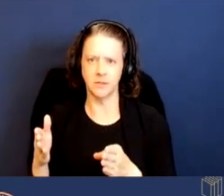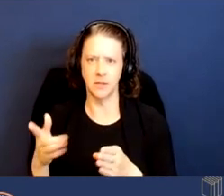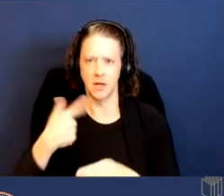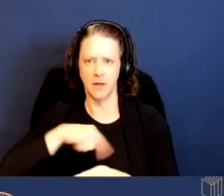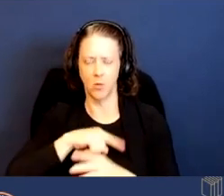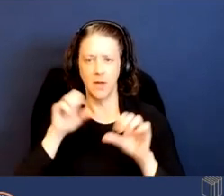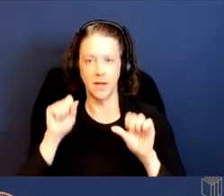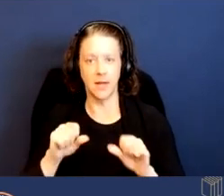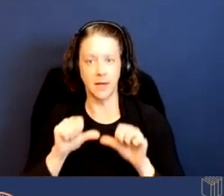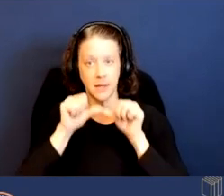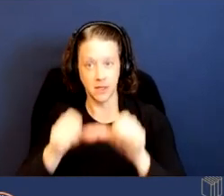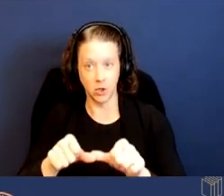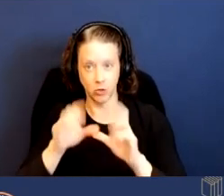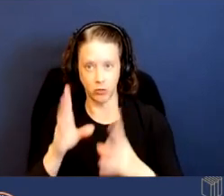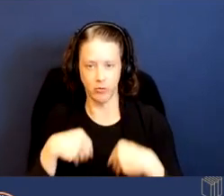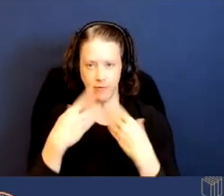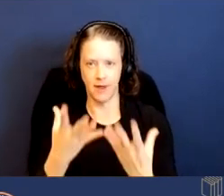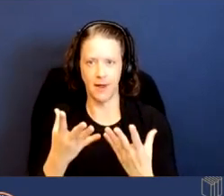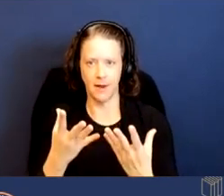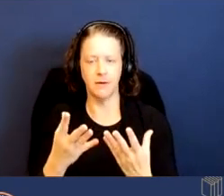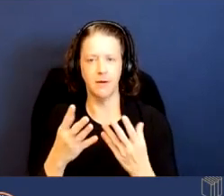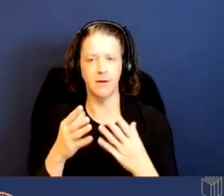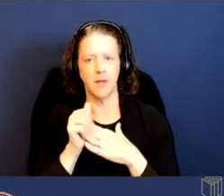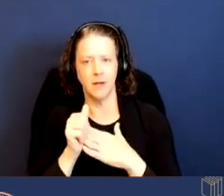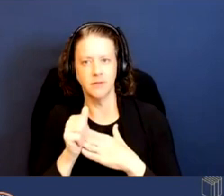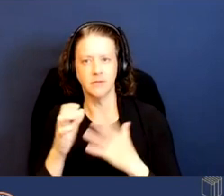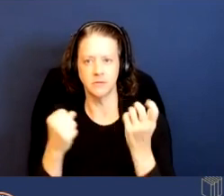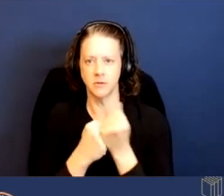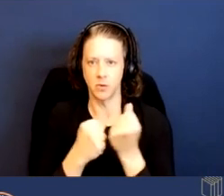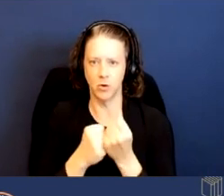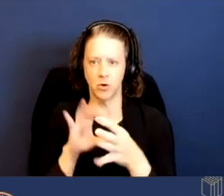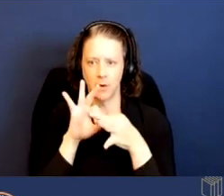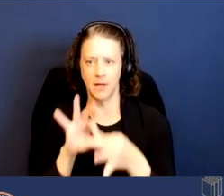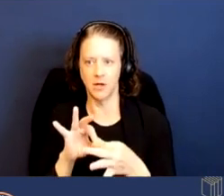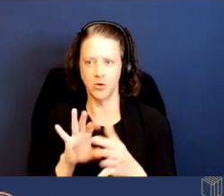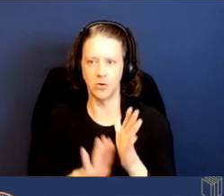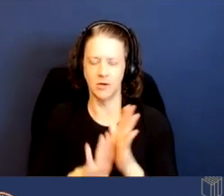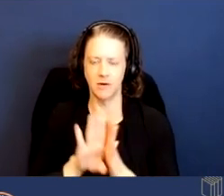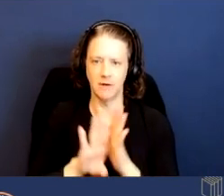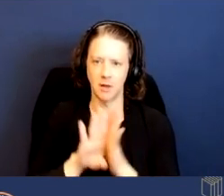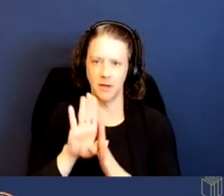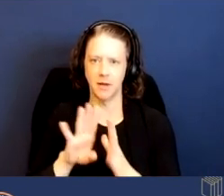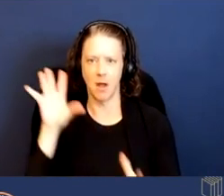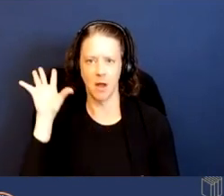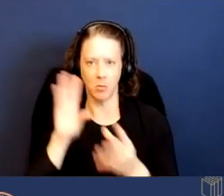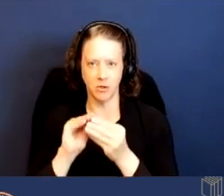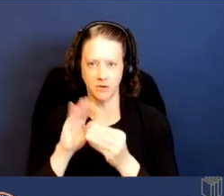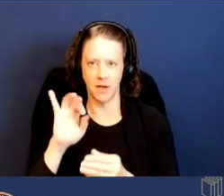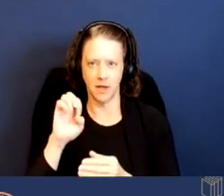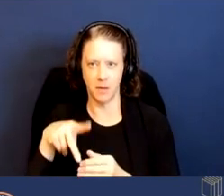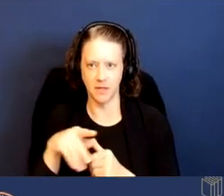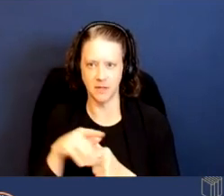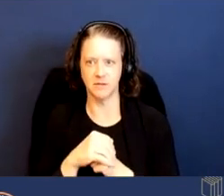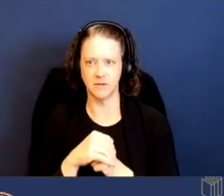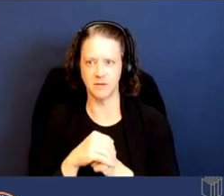can continue to provide, I think, guidance and support in relation to developing comprehensive IEPs. I think also,